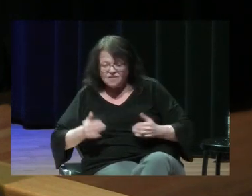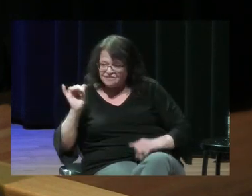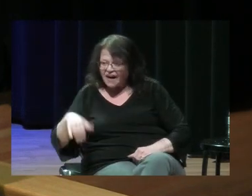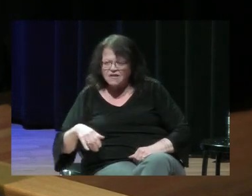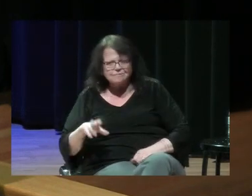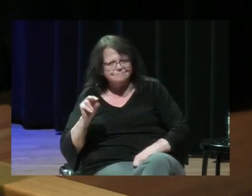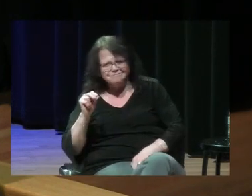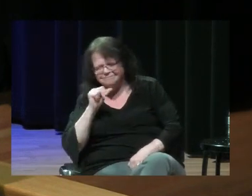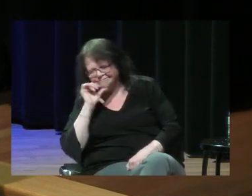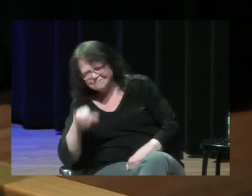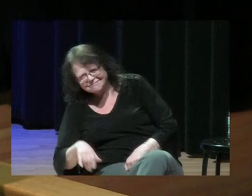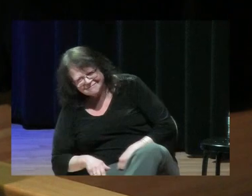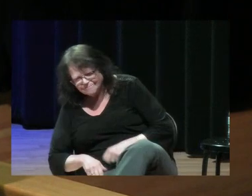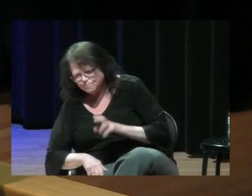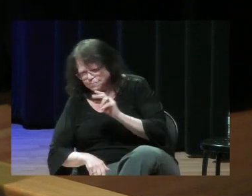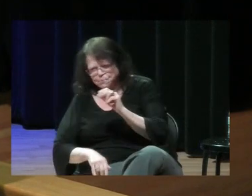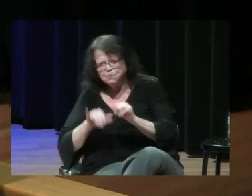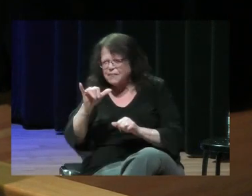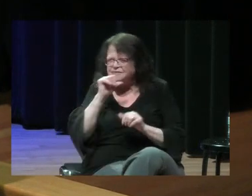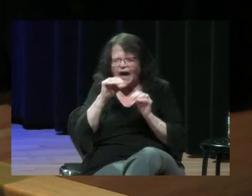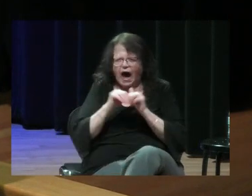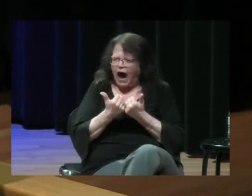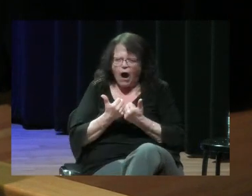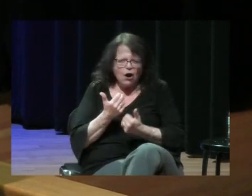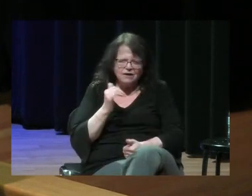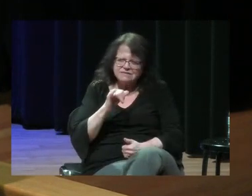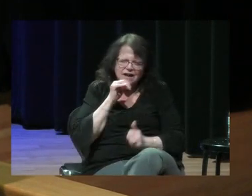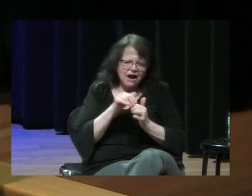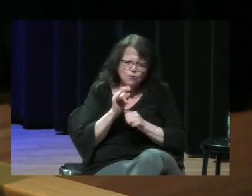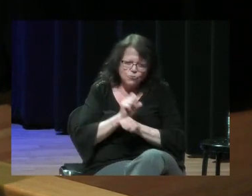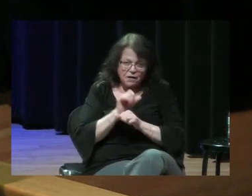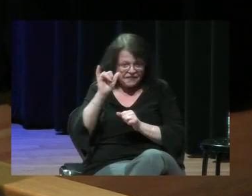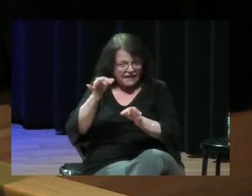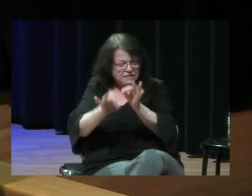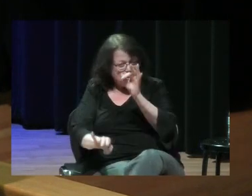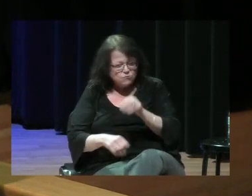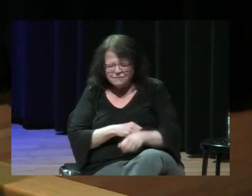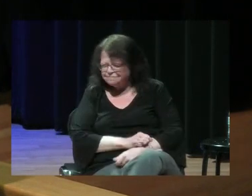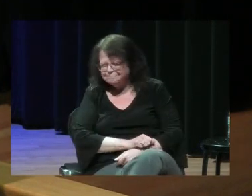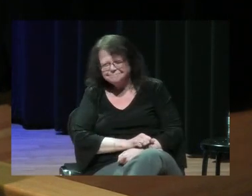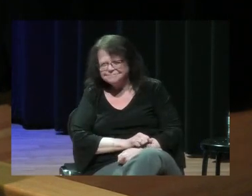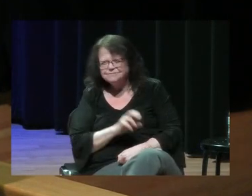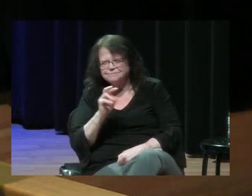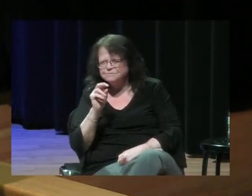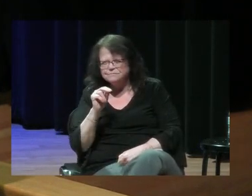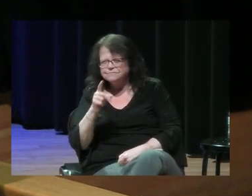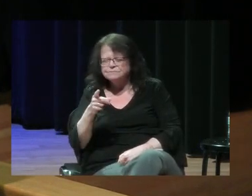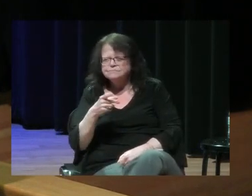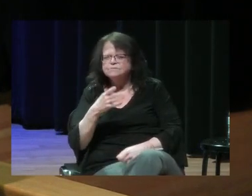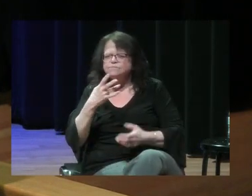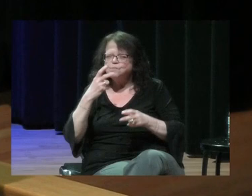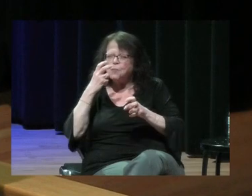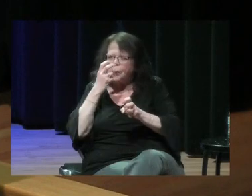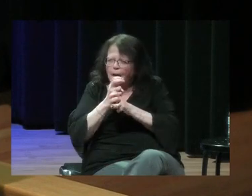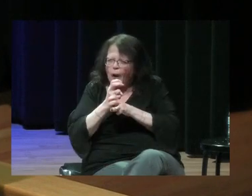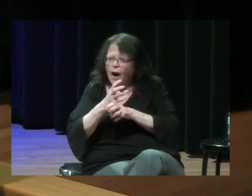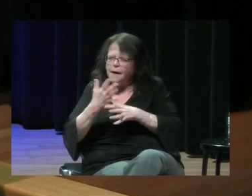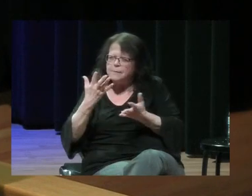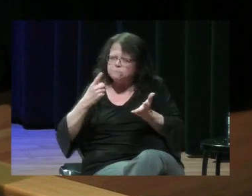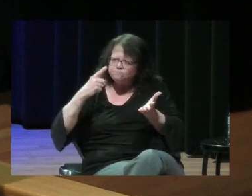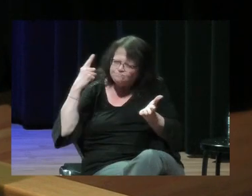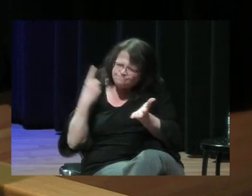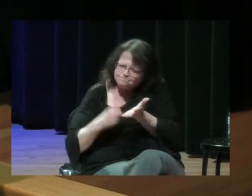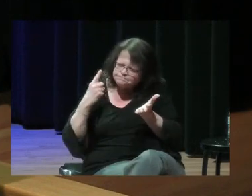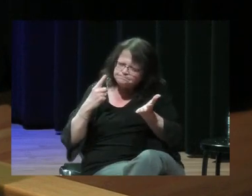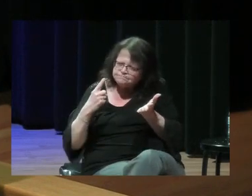That ain't it. Like, that's not how it works. And that's not definitely not how it works around hard, difficult conversations. If we show up saying,